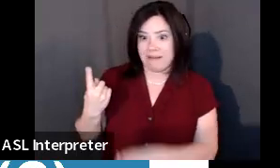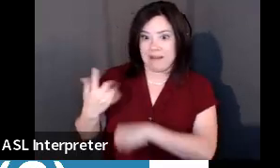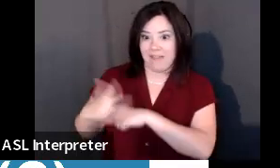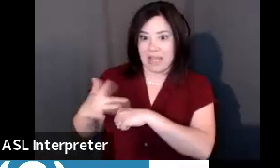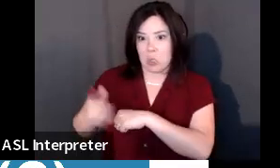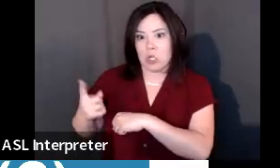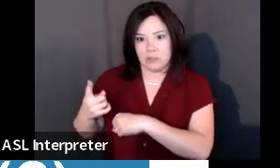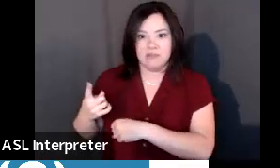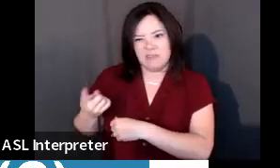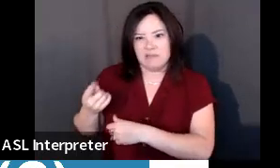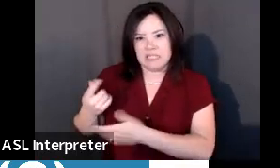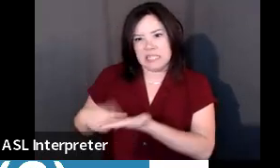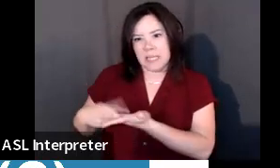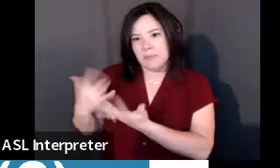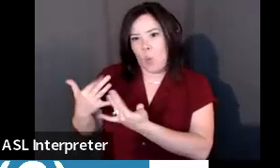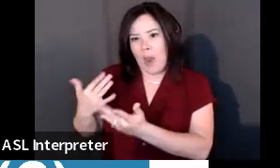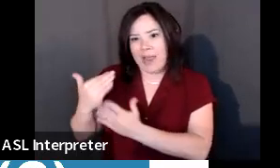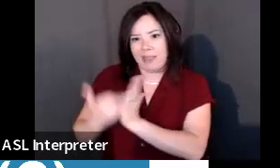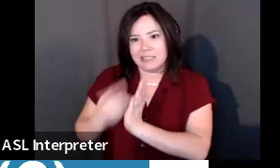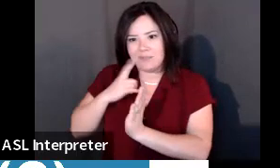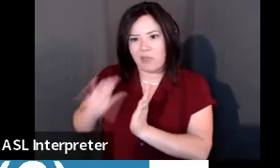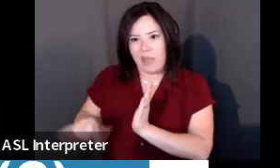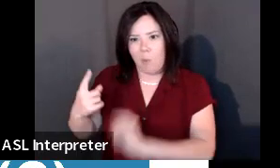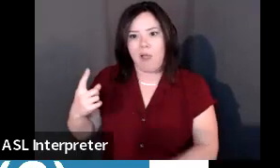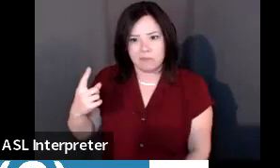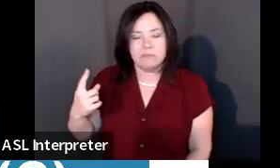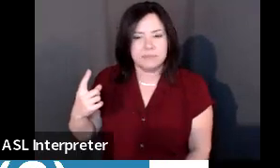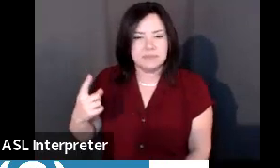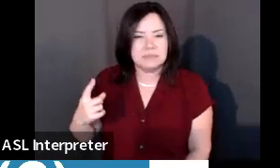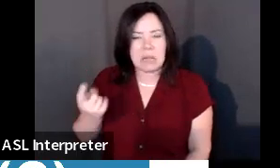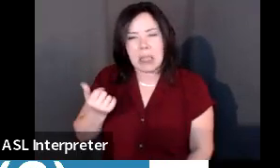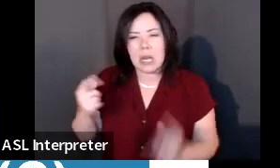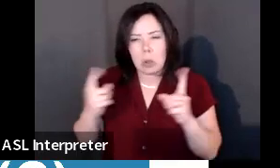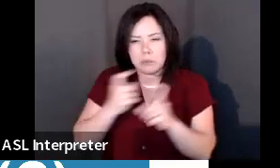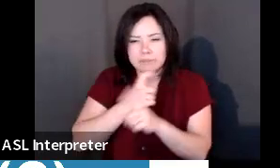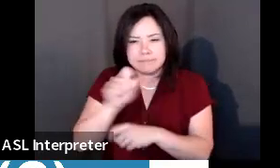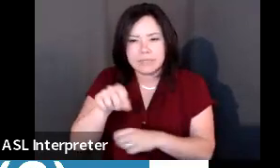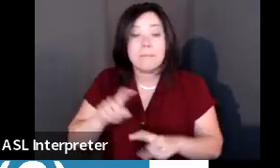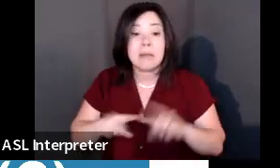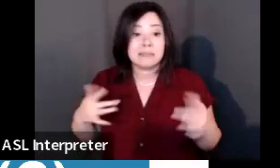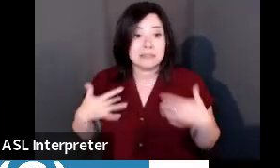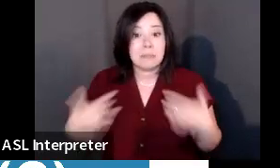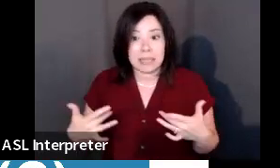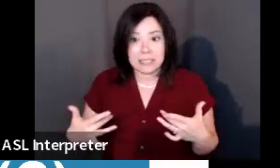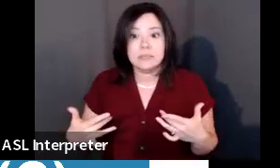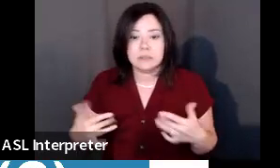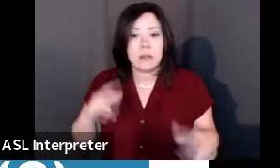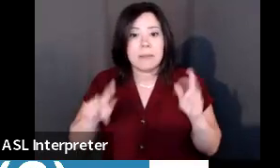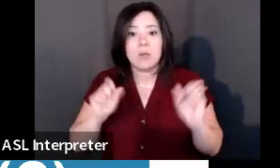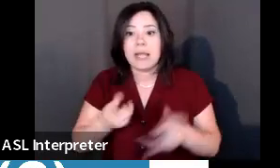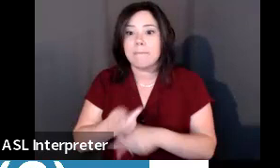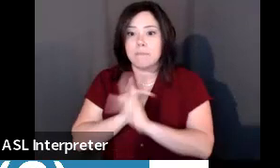wait. And just depending on the complexity, there's a couple of things that go into that. But generally speaking, folks can